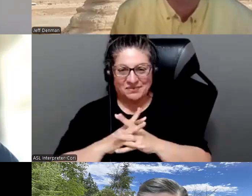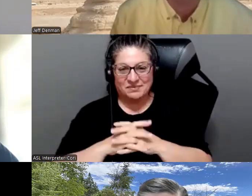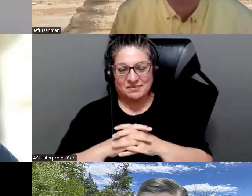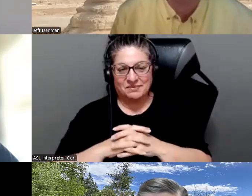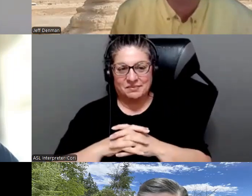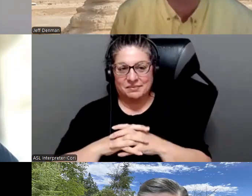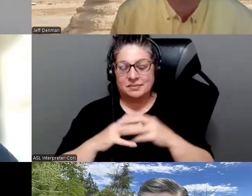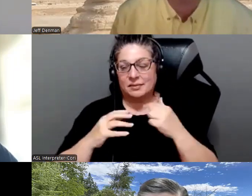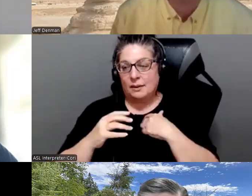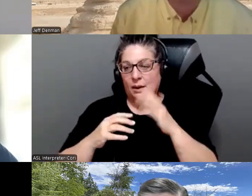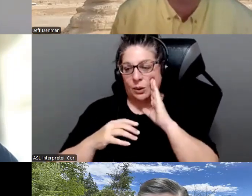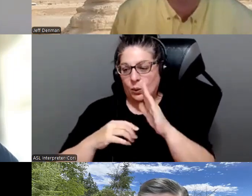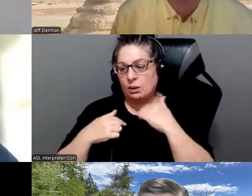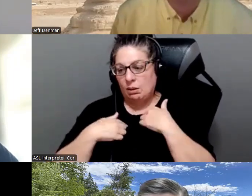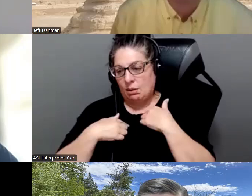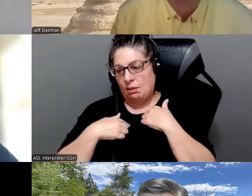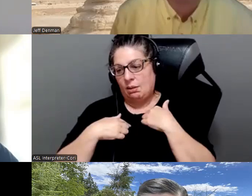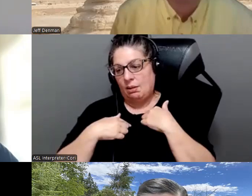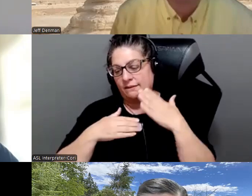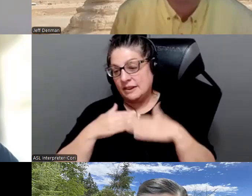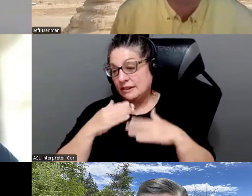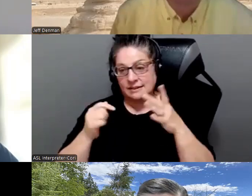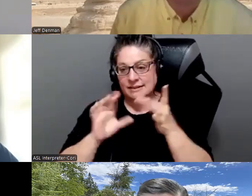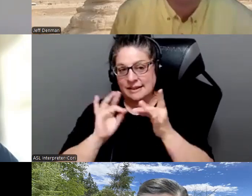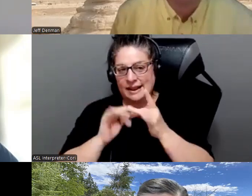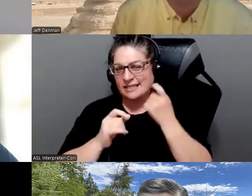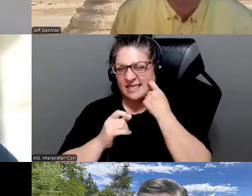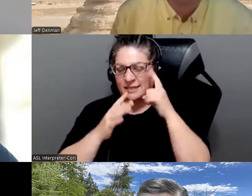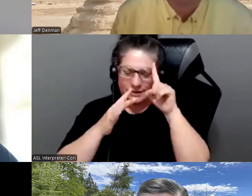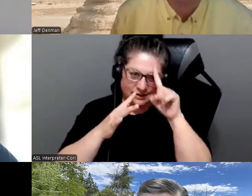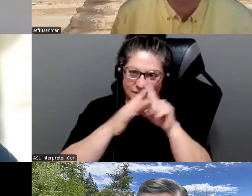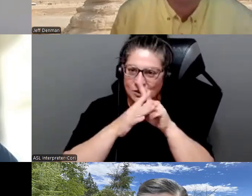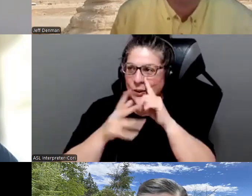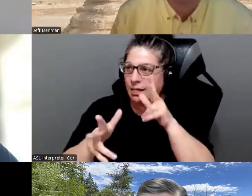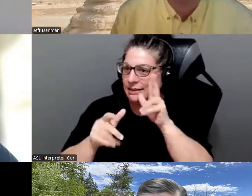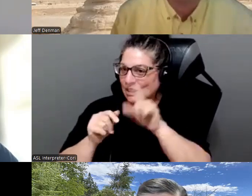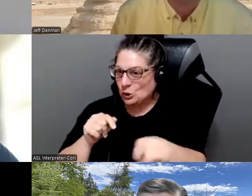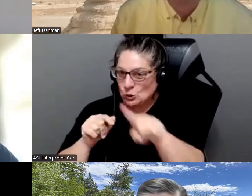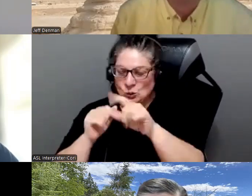Yeah, I'll just kind of finish with this. I just thought about it while I was listening to you three talk.